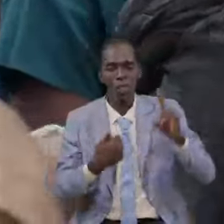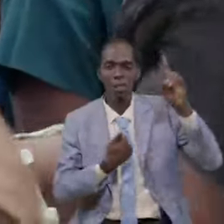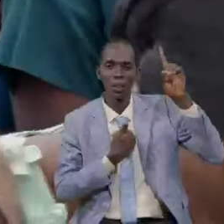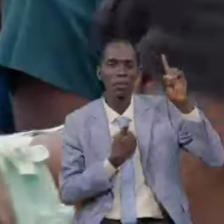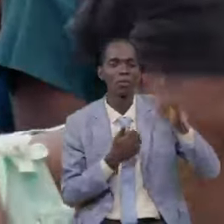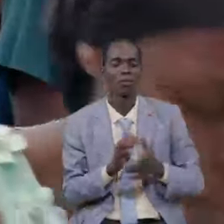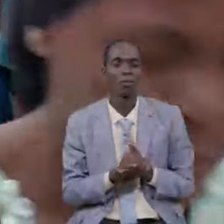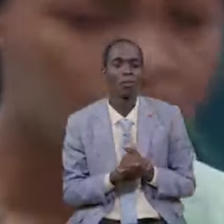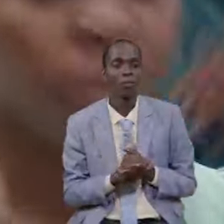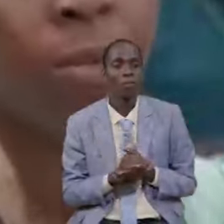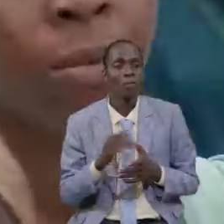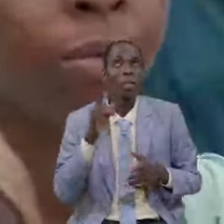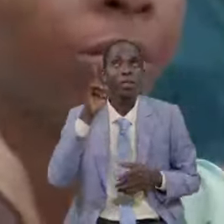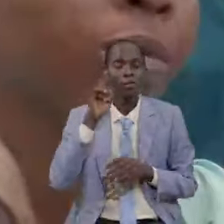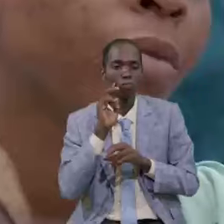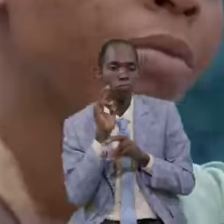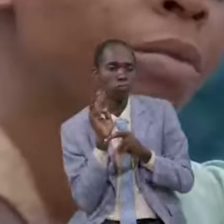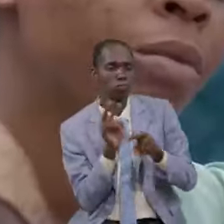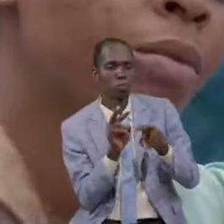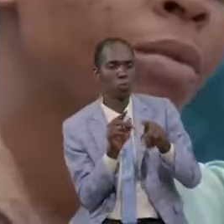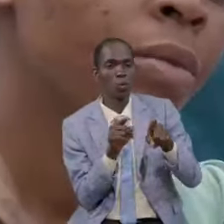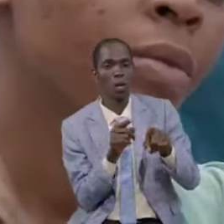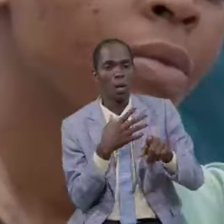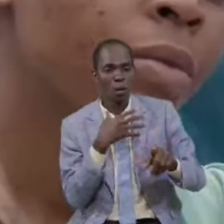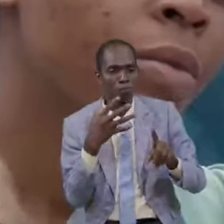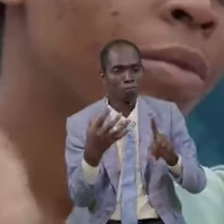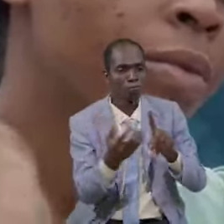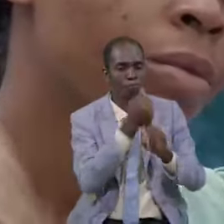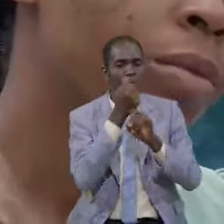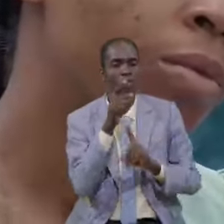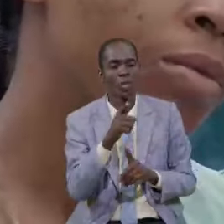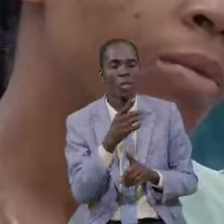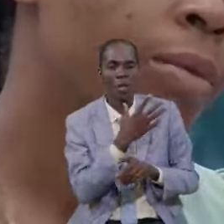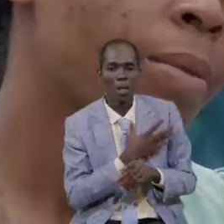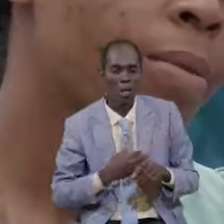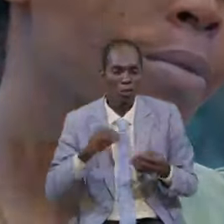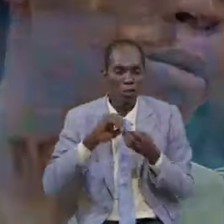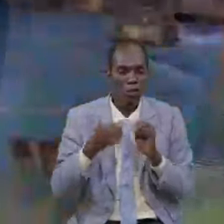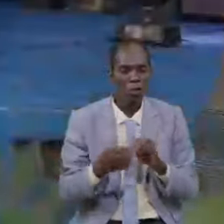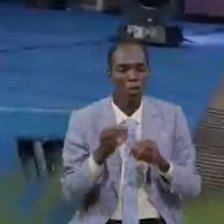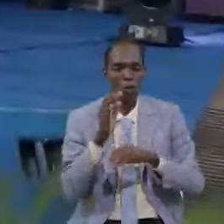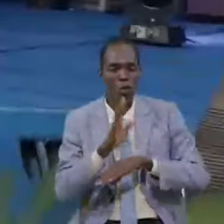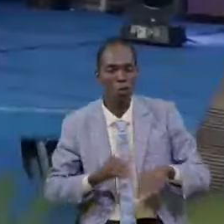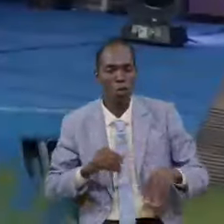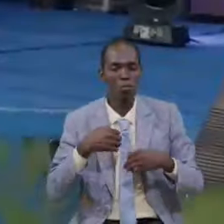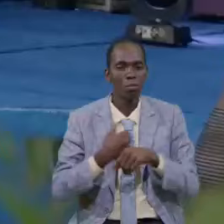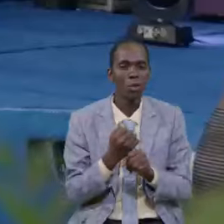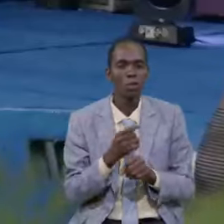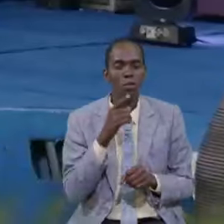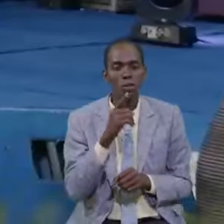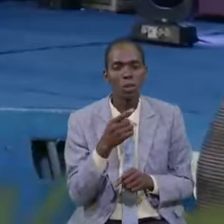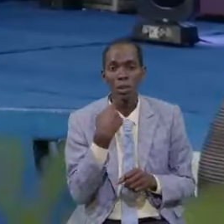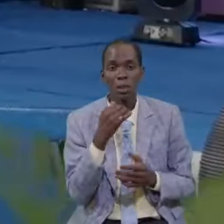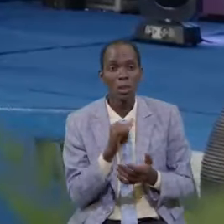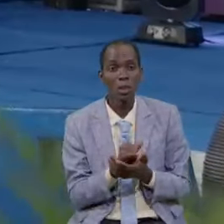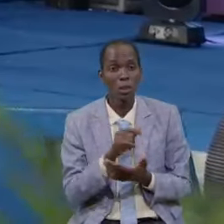he targets you and he numbers you and names you, and he says, this one have I